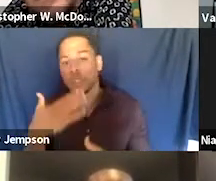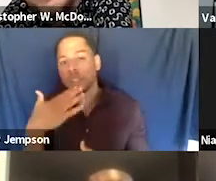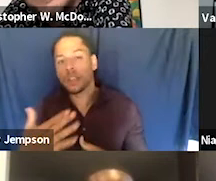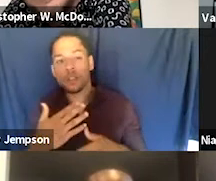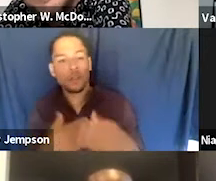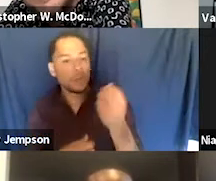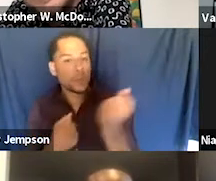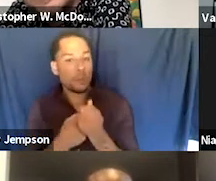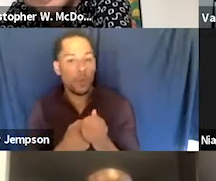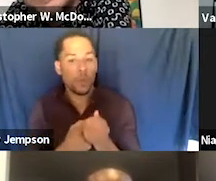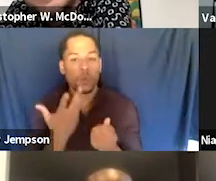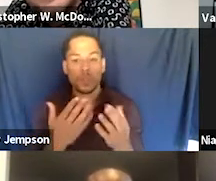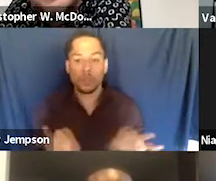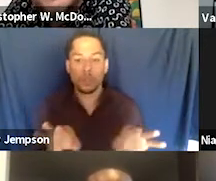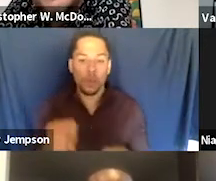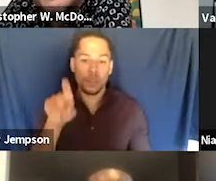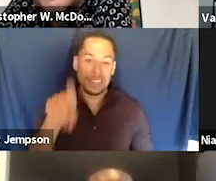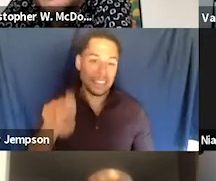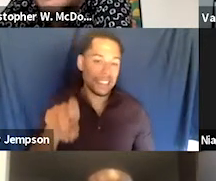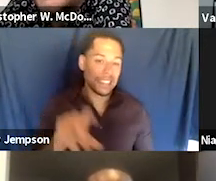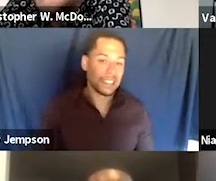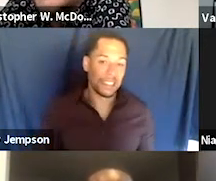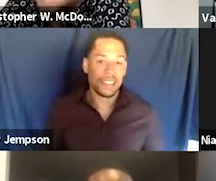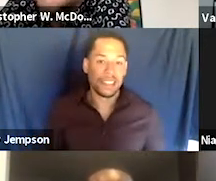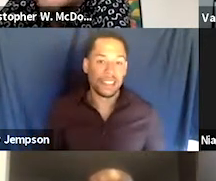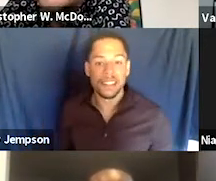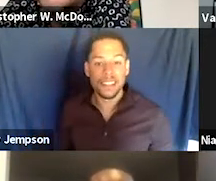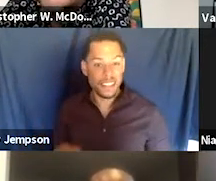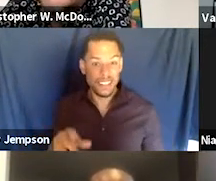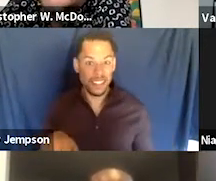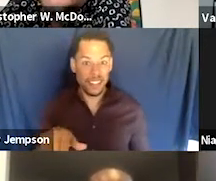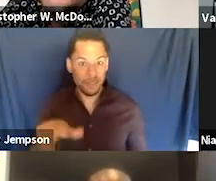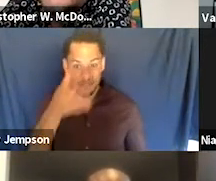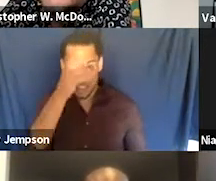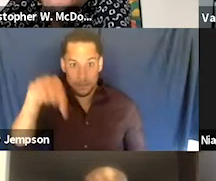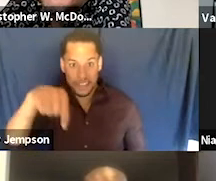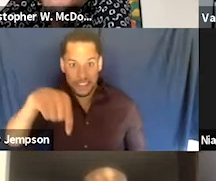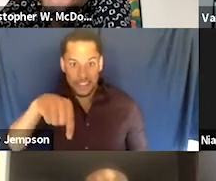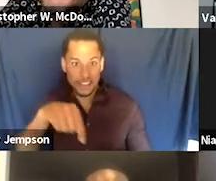No doubt. Like this. We got you. Yeah.